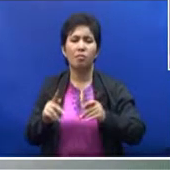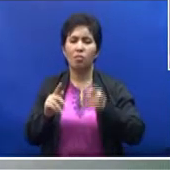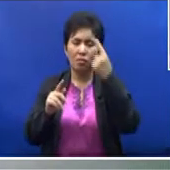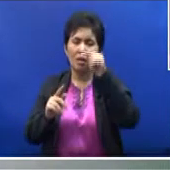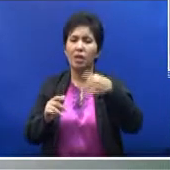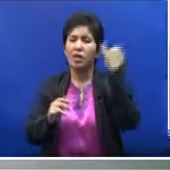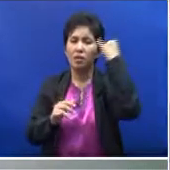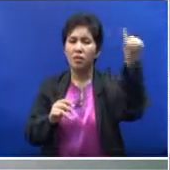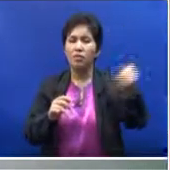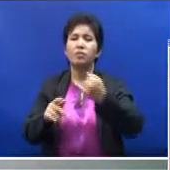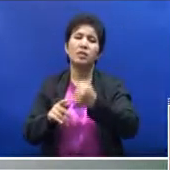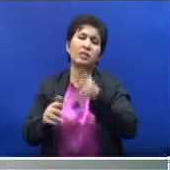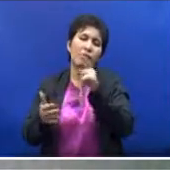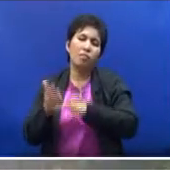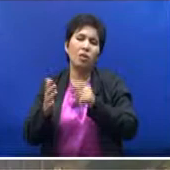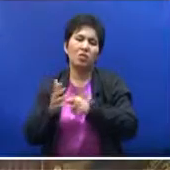ideal definition.